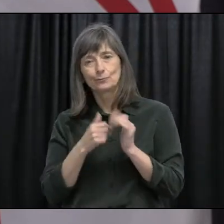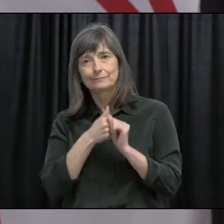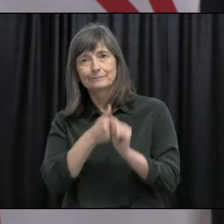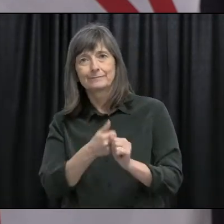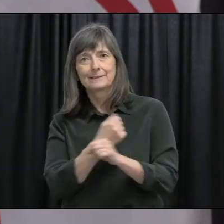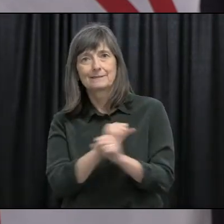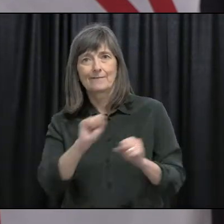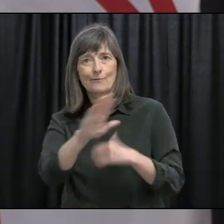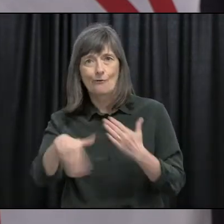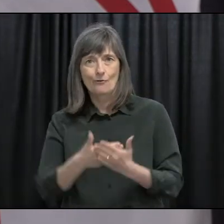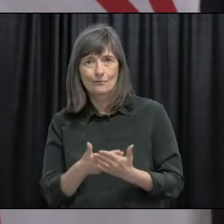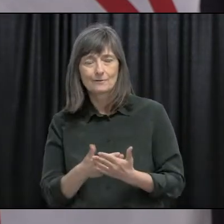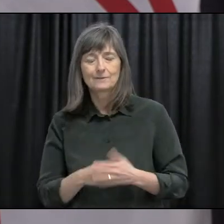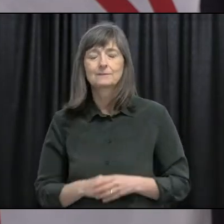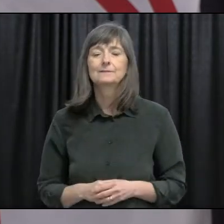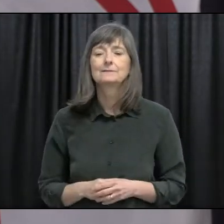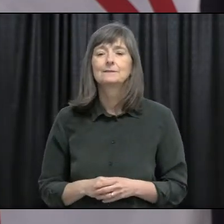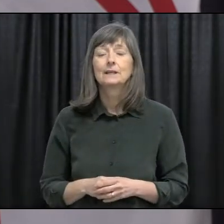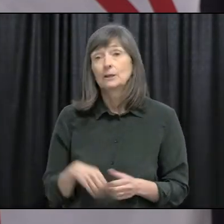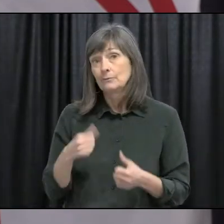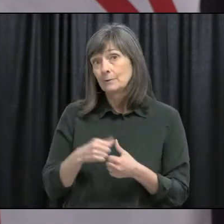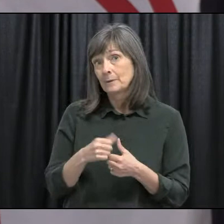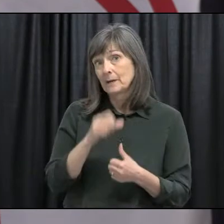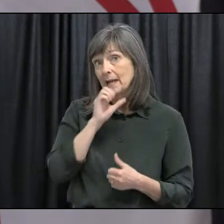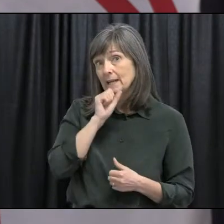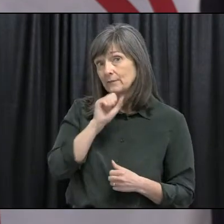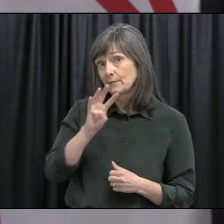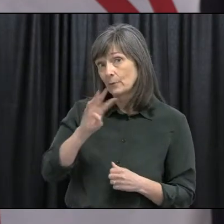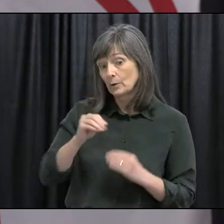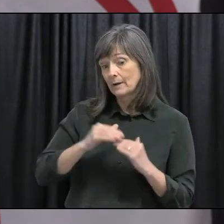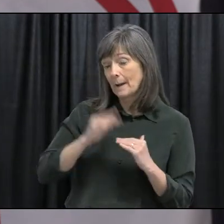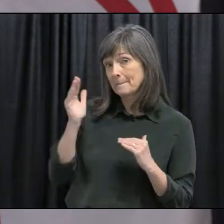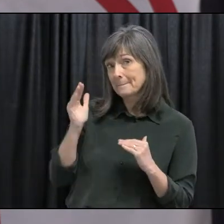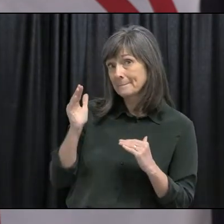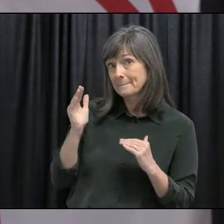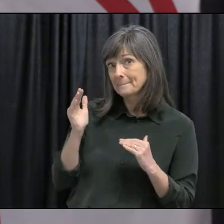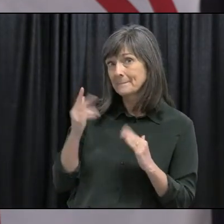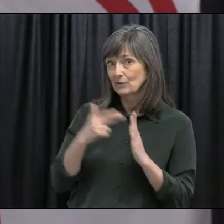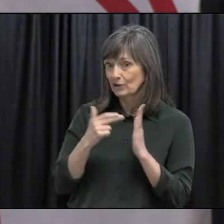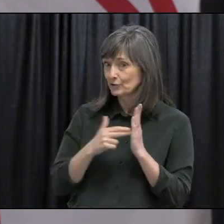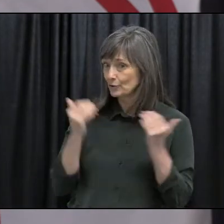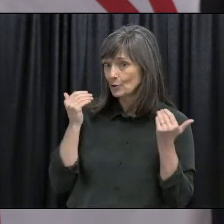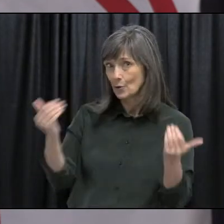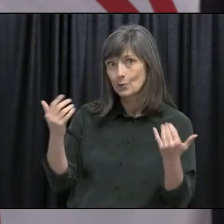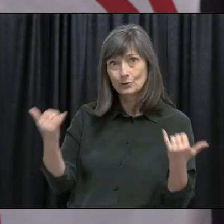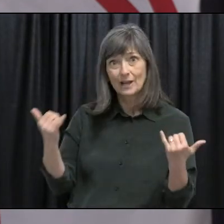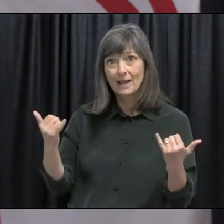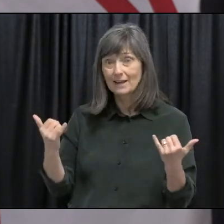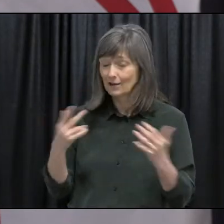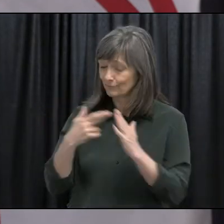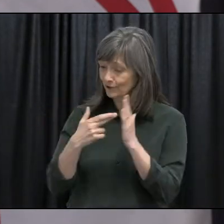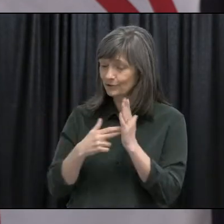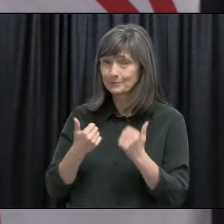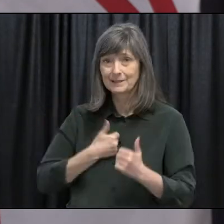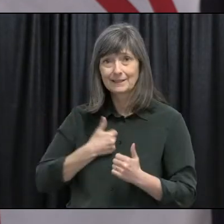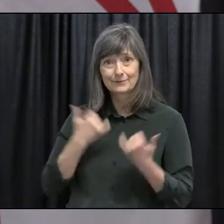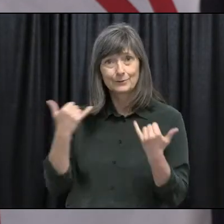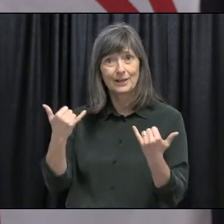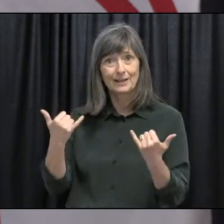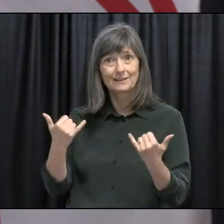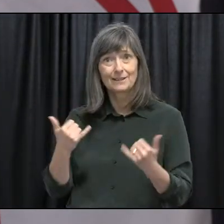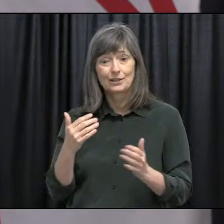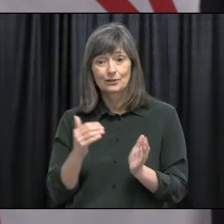safe. And a reminder for those who are over the age of 40 and that you can register today. I did mine today, and as